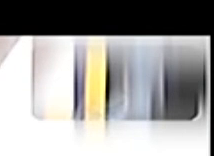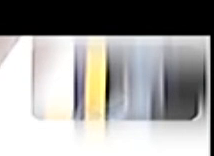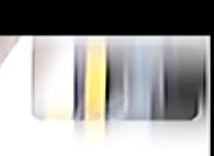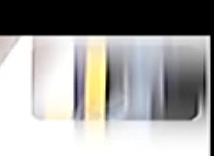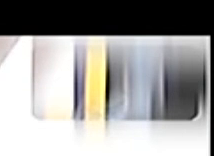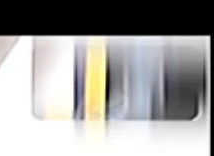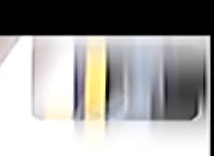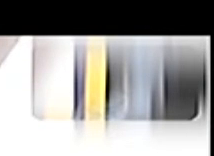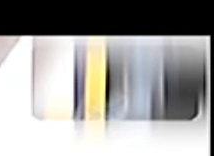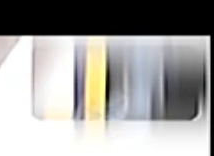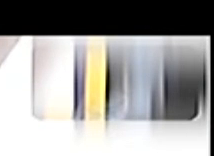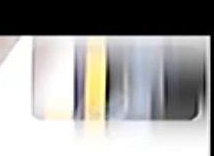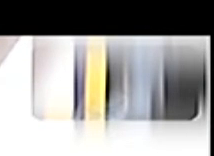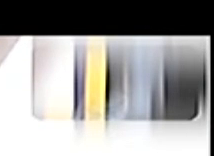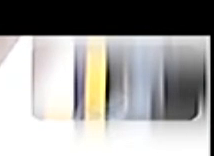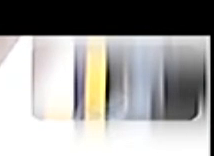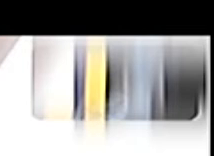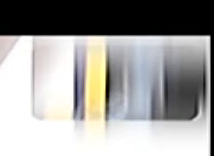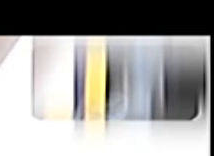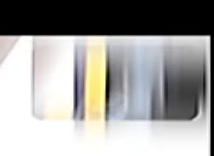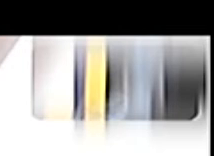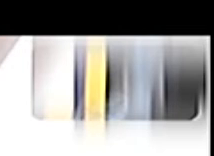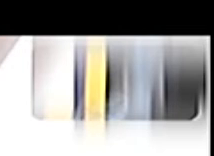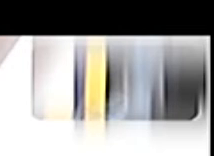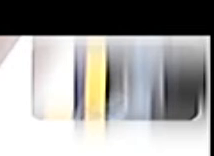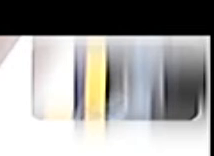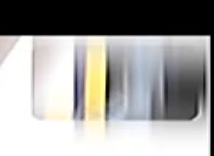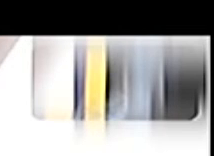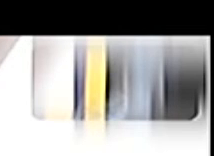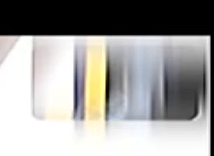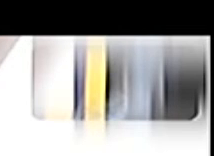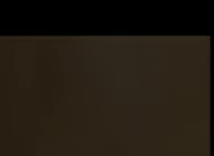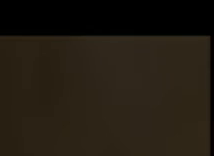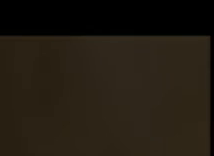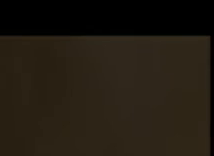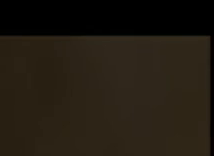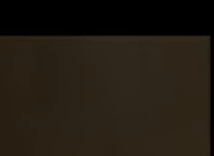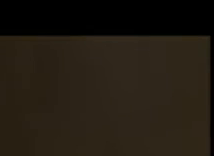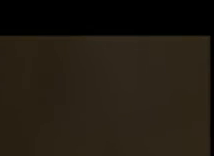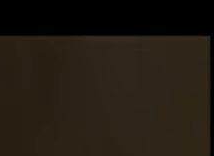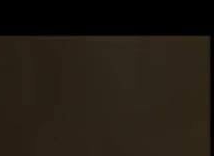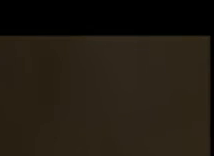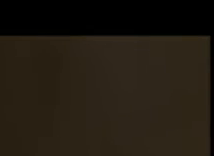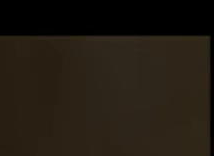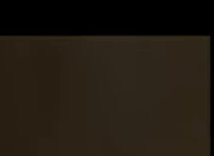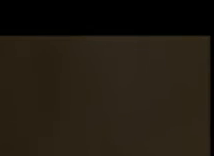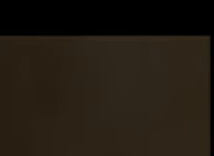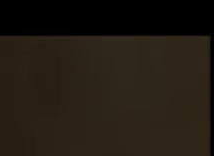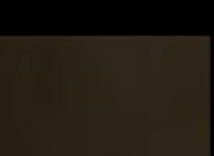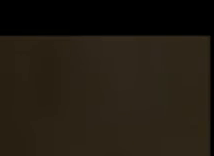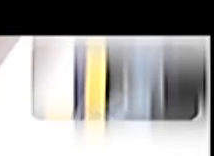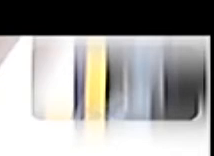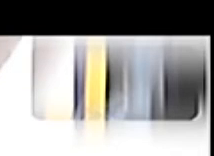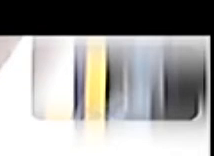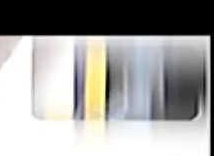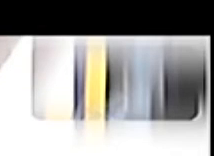out and look for stuff that confirms what they believe, and they will ignore stuff that